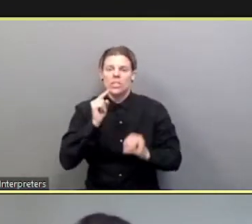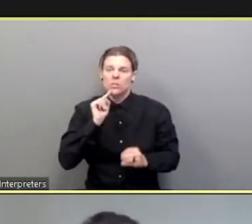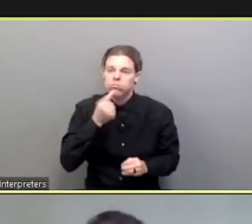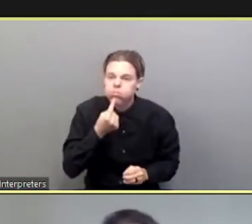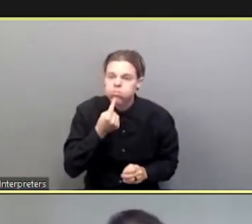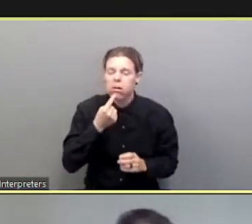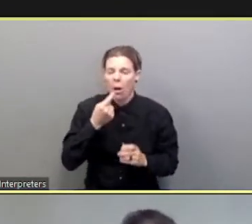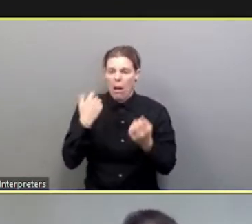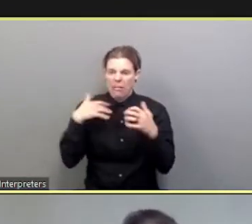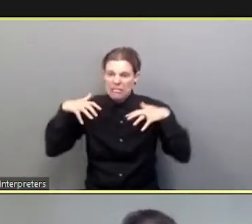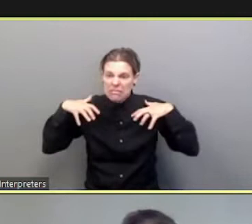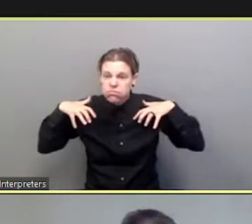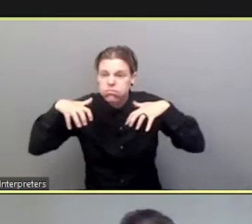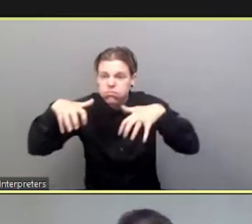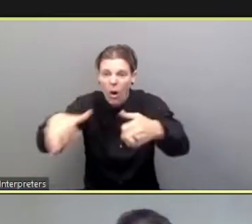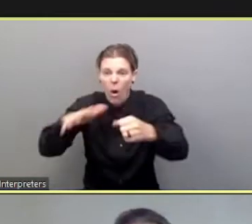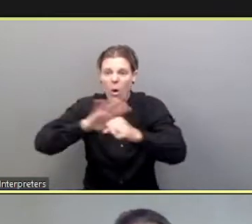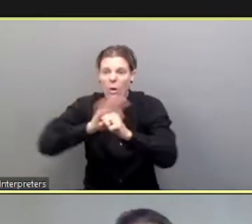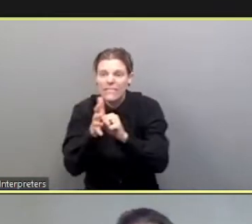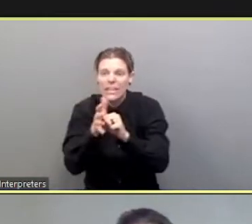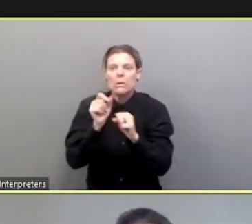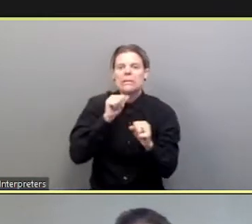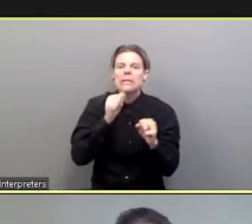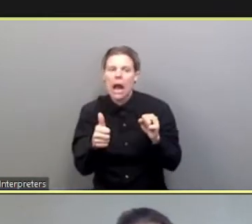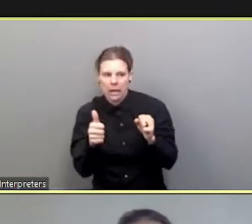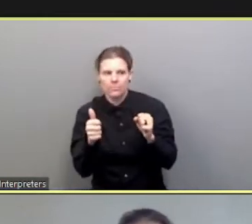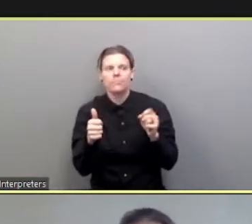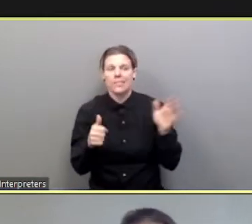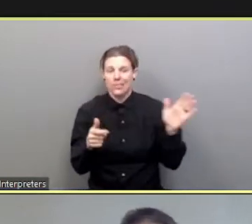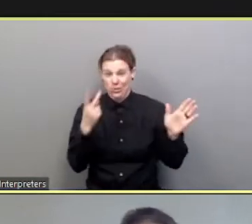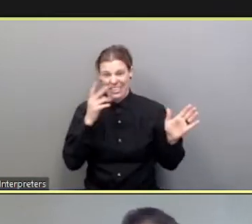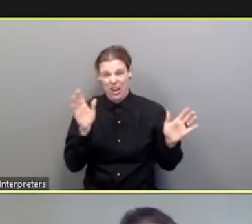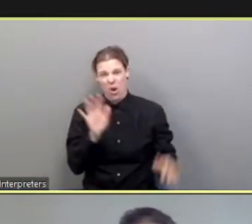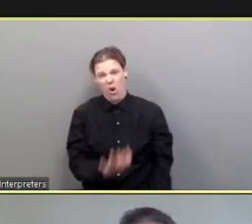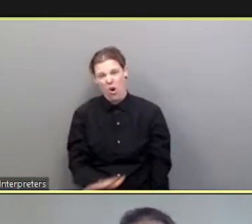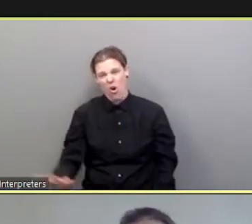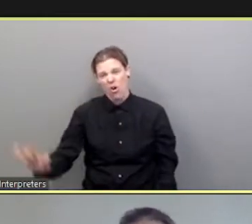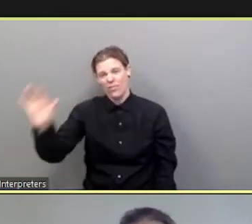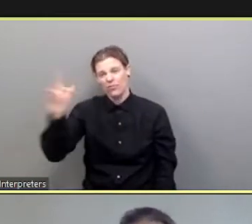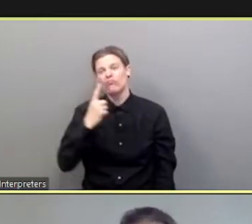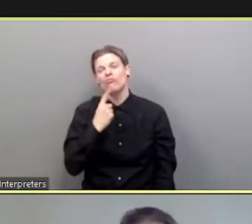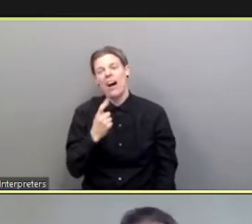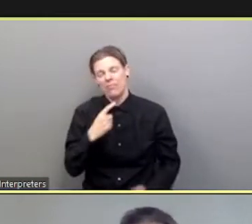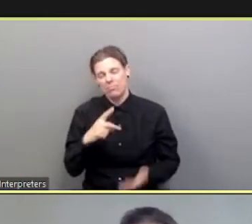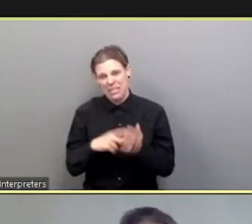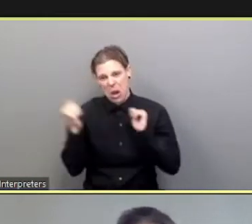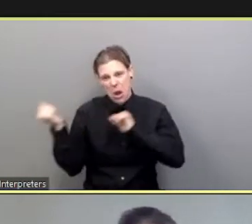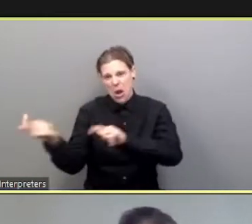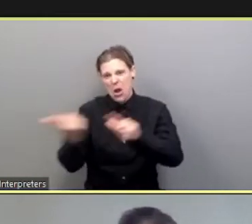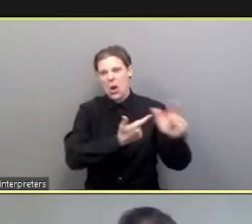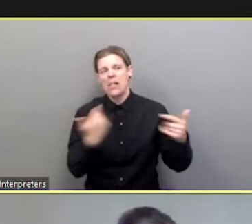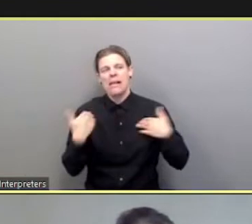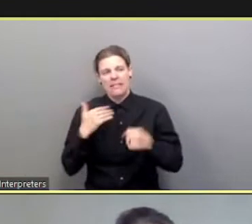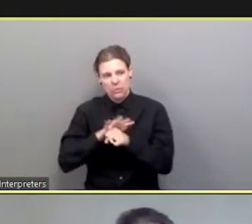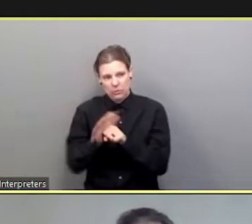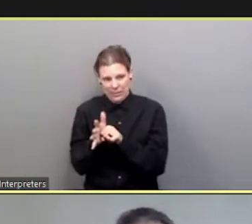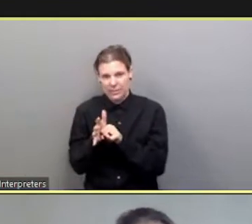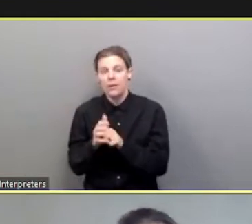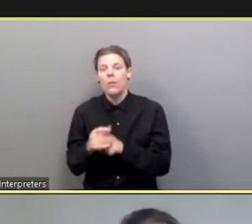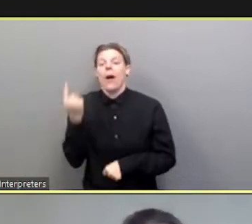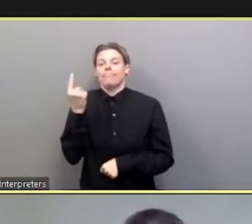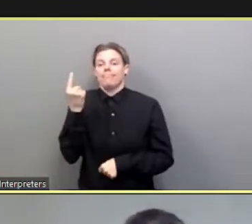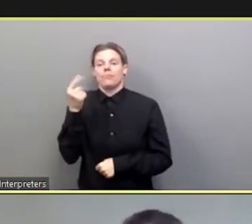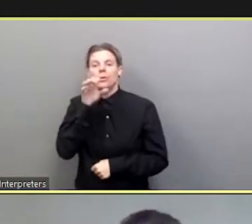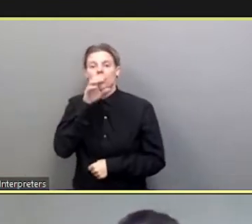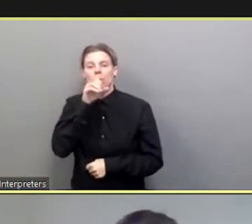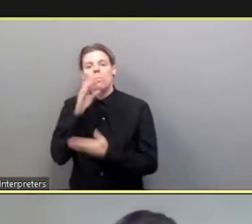one county now that is in orange, which we still consider substantial level of community transmission. And